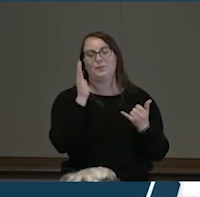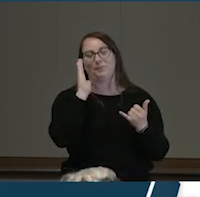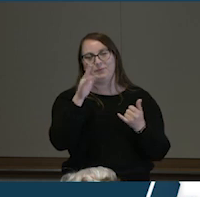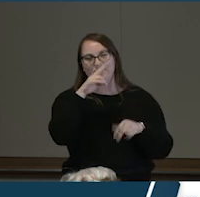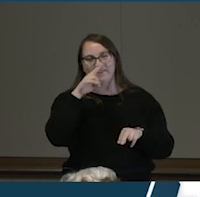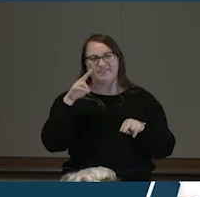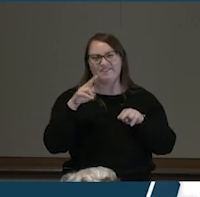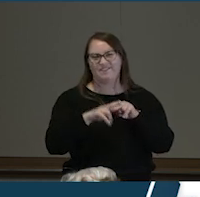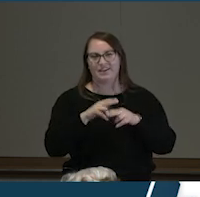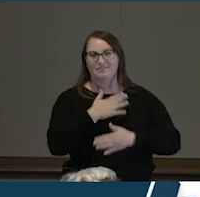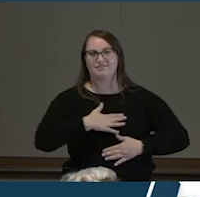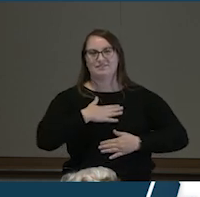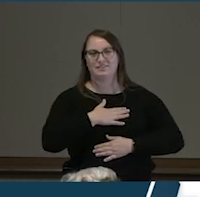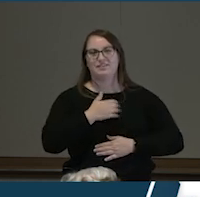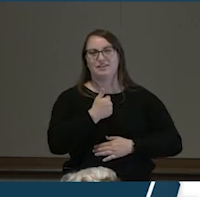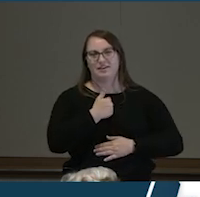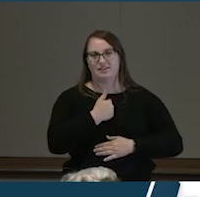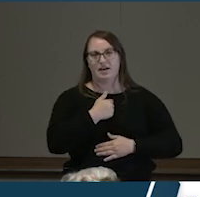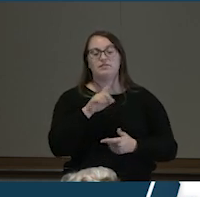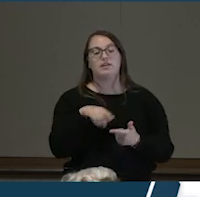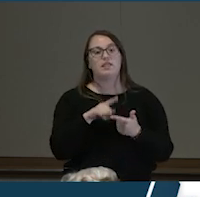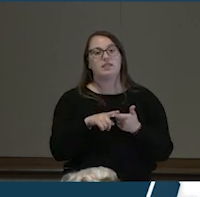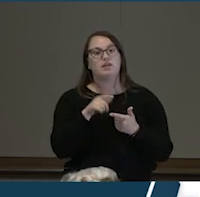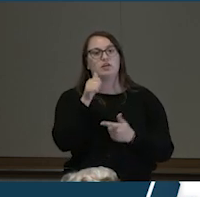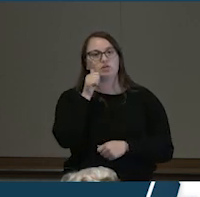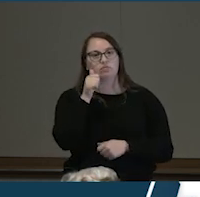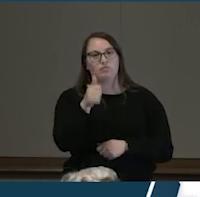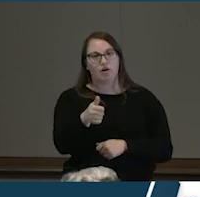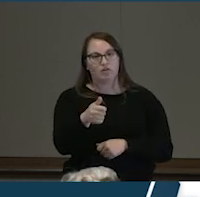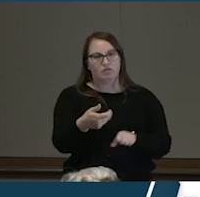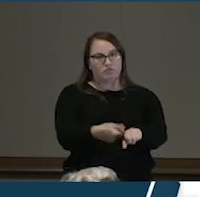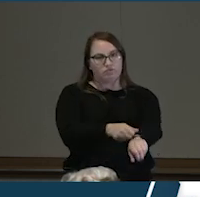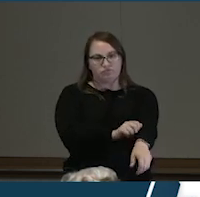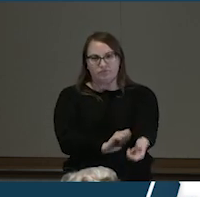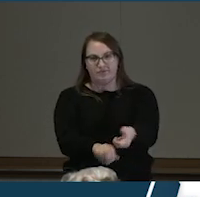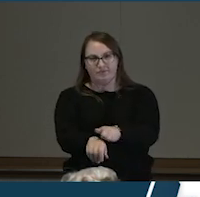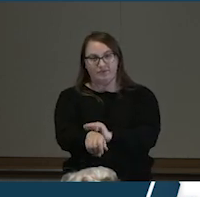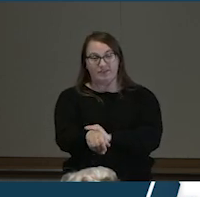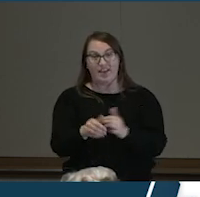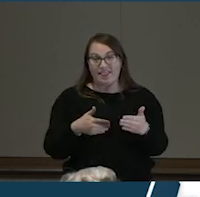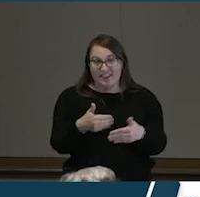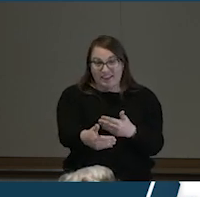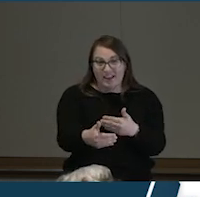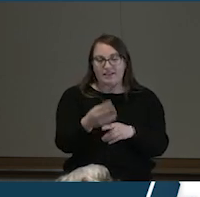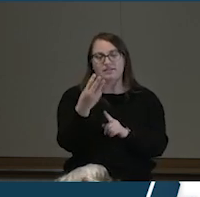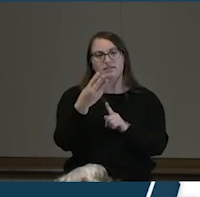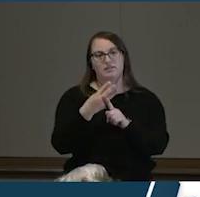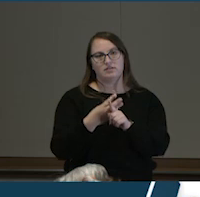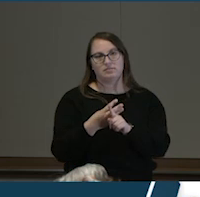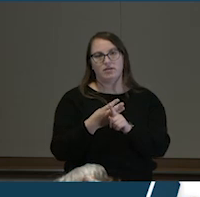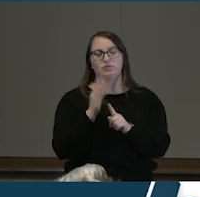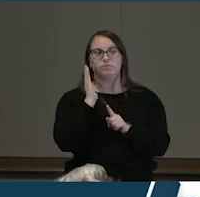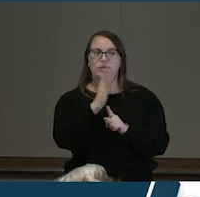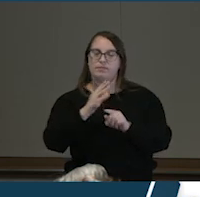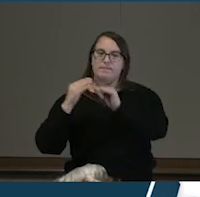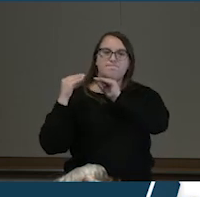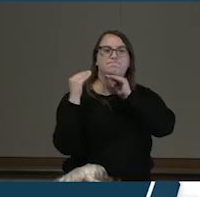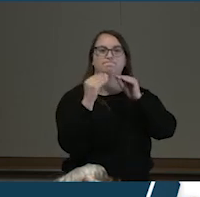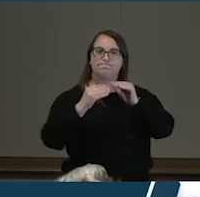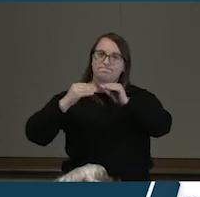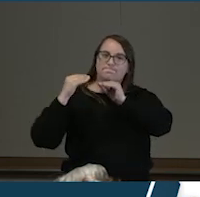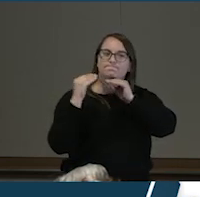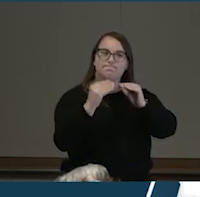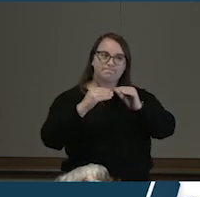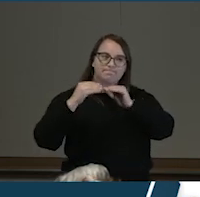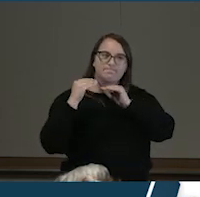today. And then tomorrow, put your boots on, because for the next 6 months, we're going to be pouring into your head. So we do a